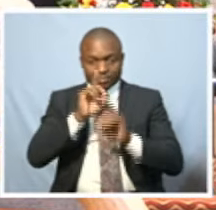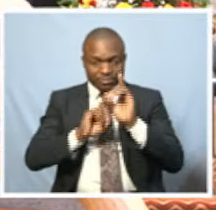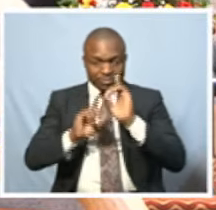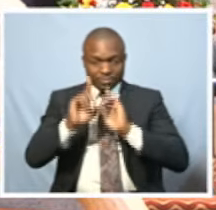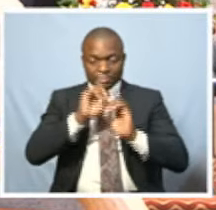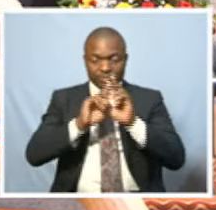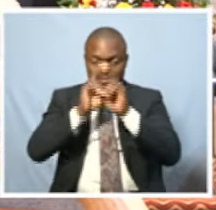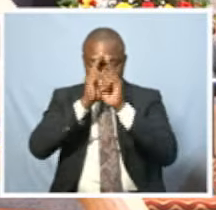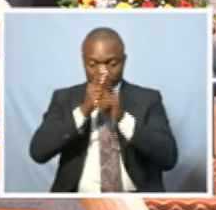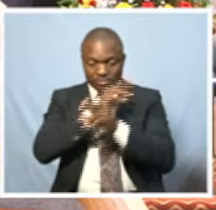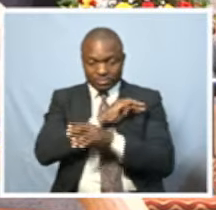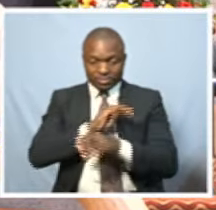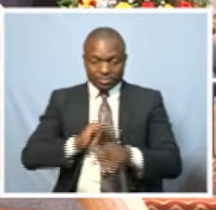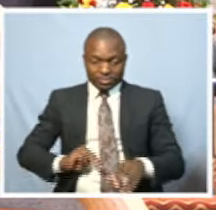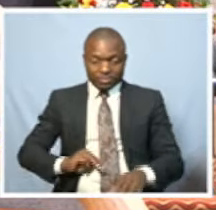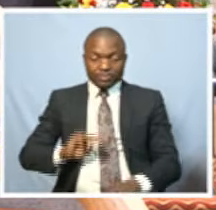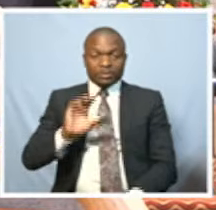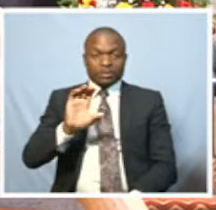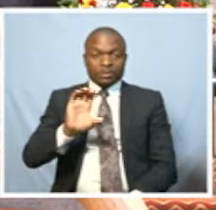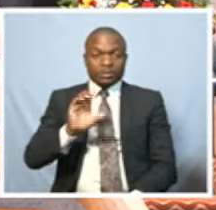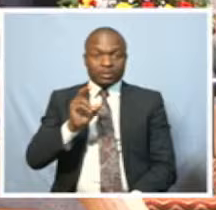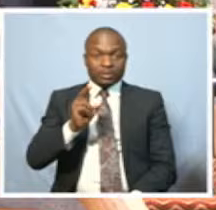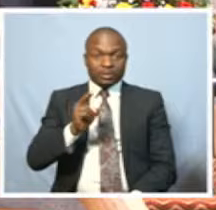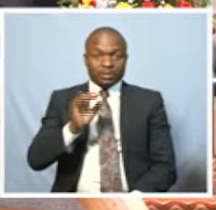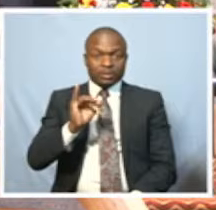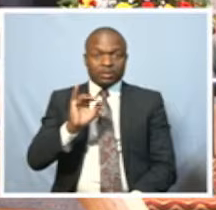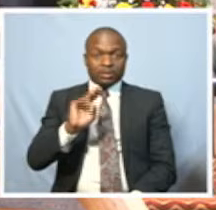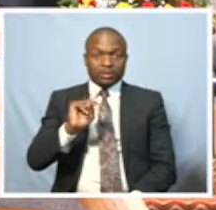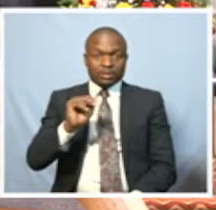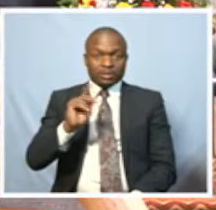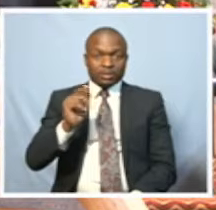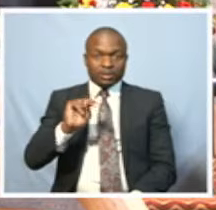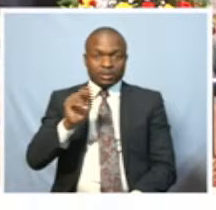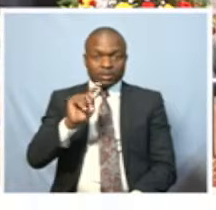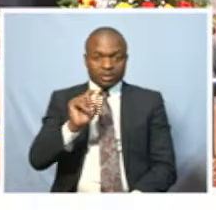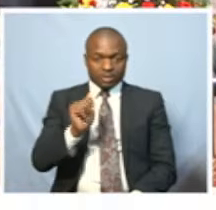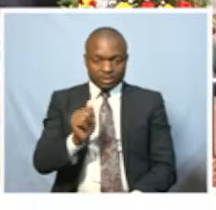The Honorable Member for Chikankata.